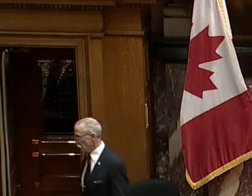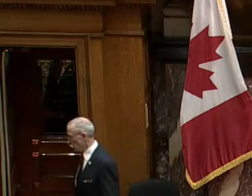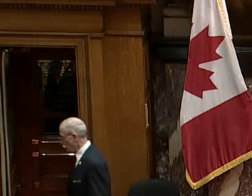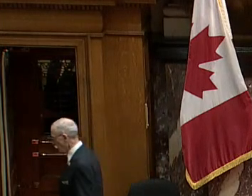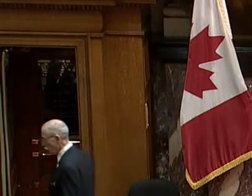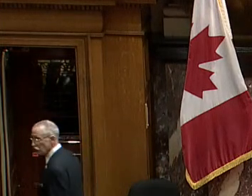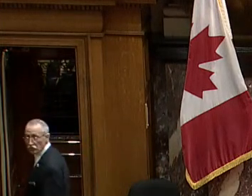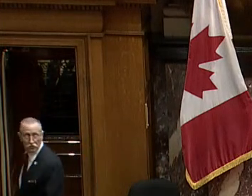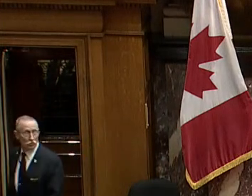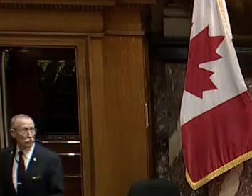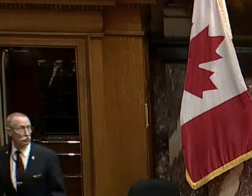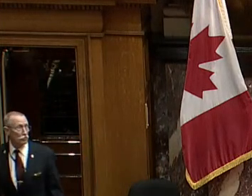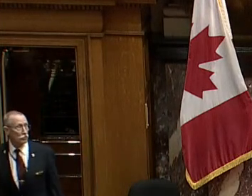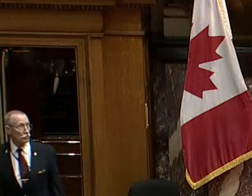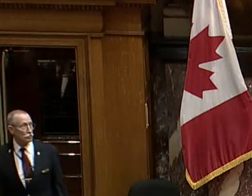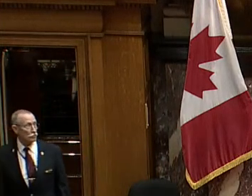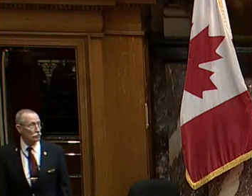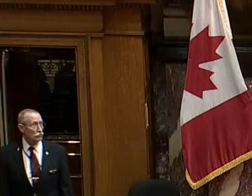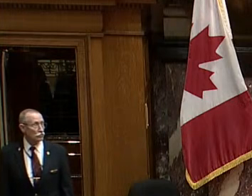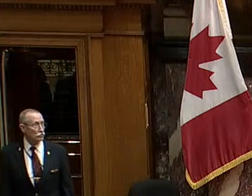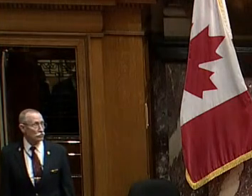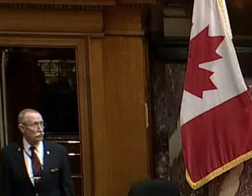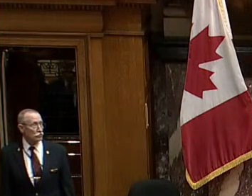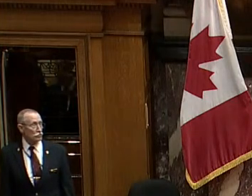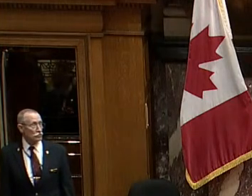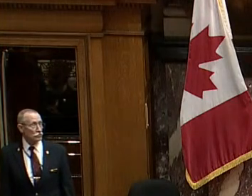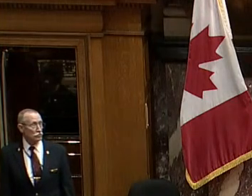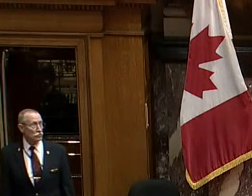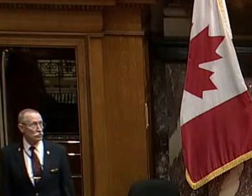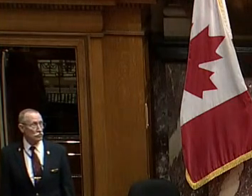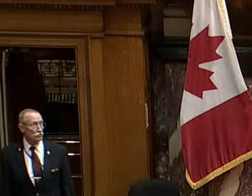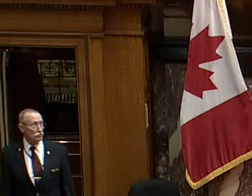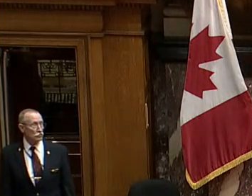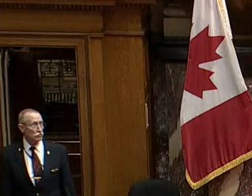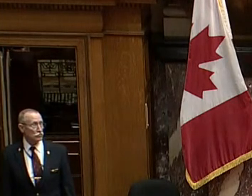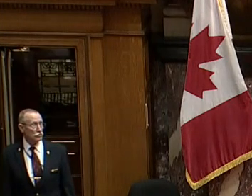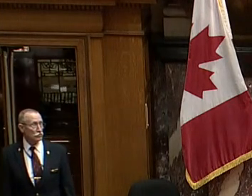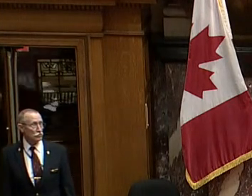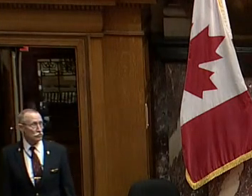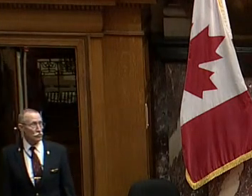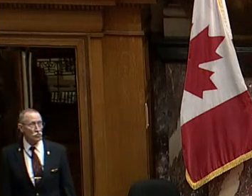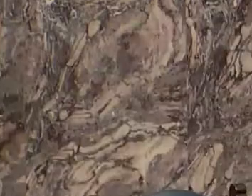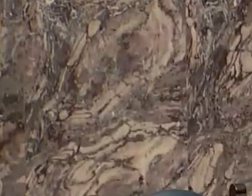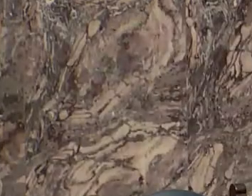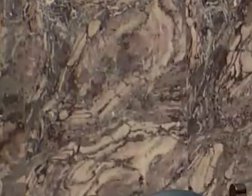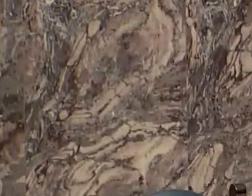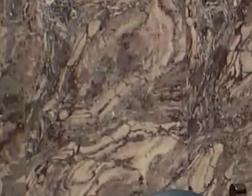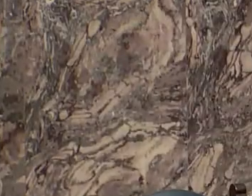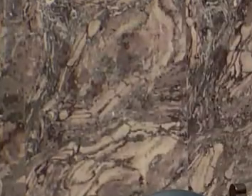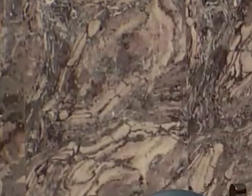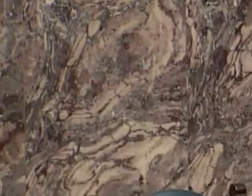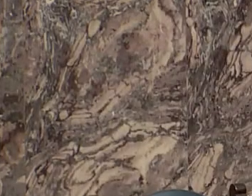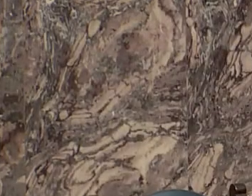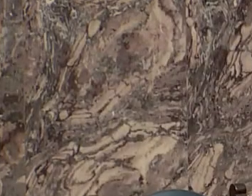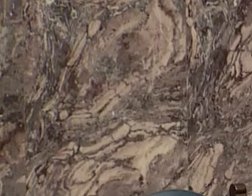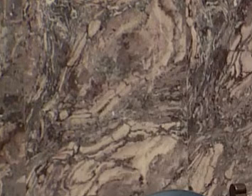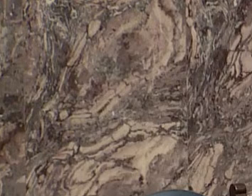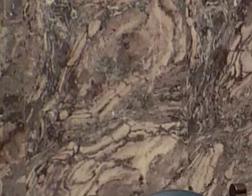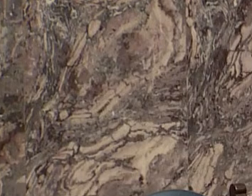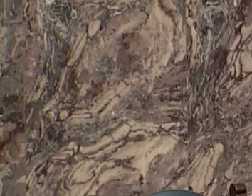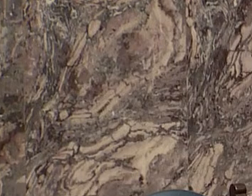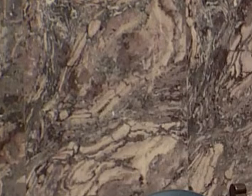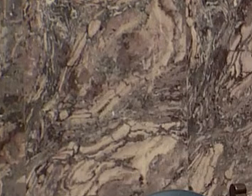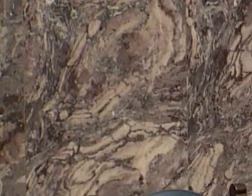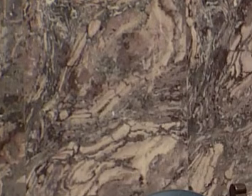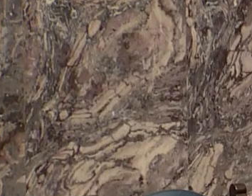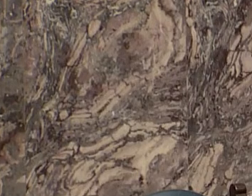Recognizing the member for Surrey White Rock. Thank you, and welcome, Madam Speaker. I'm going to